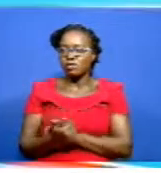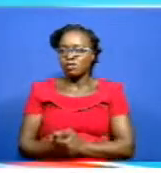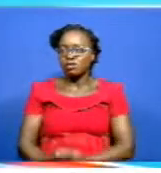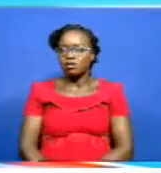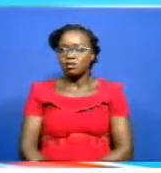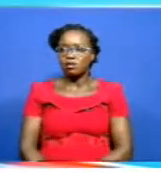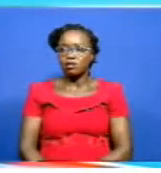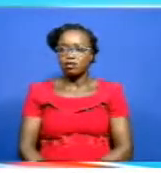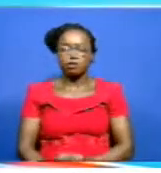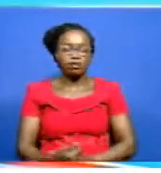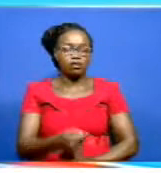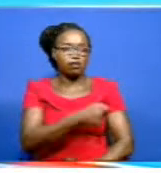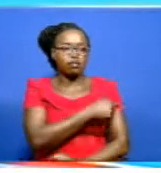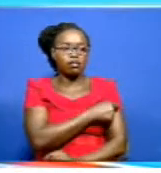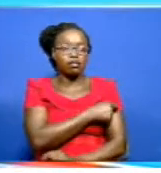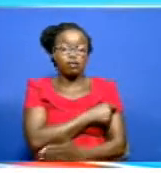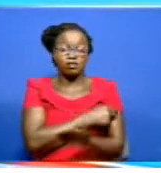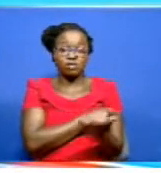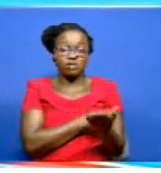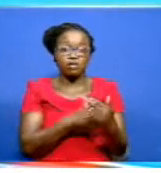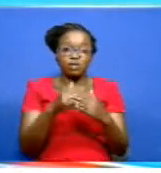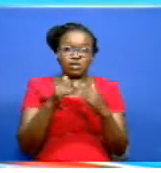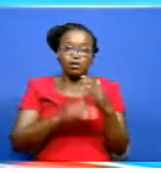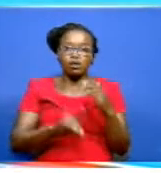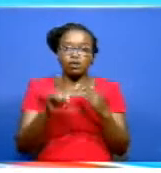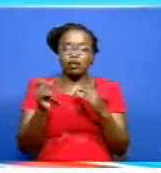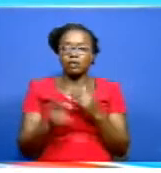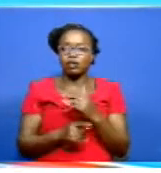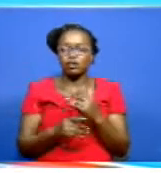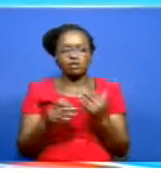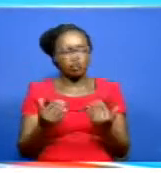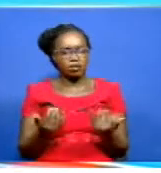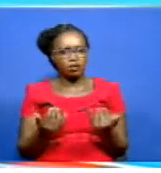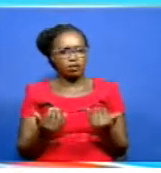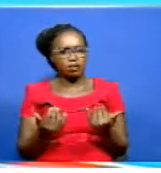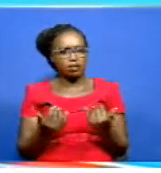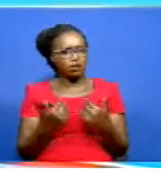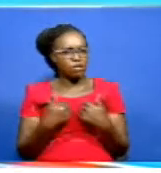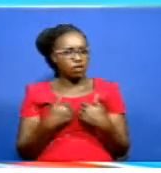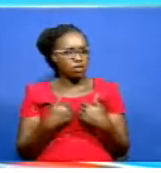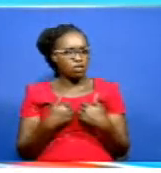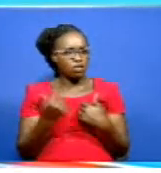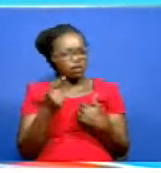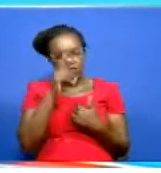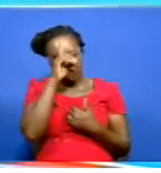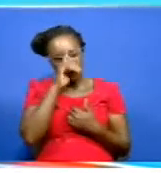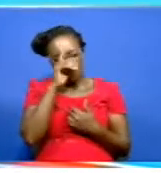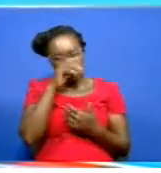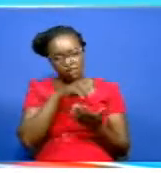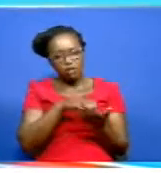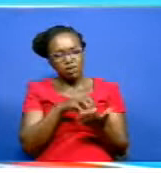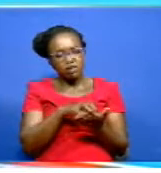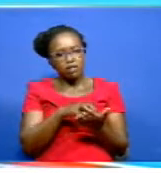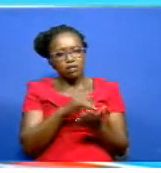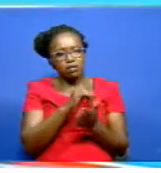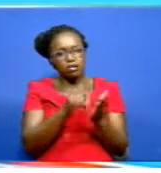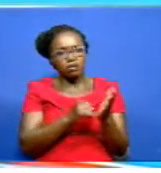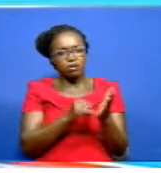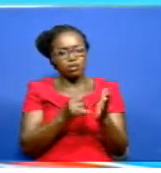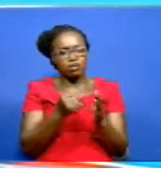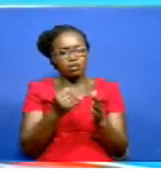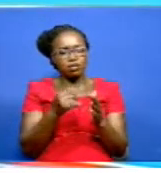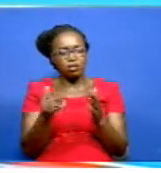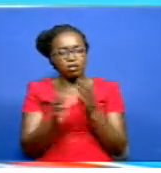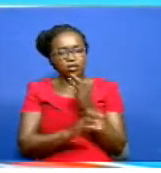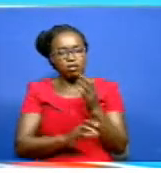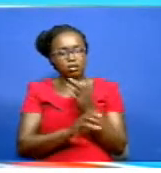Yes, the vaccine has been in the country for less than a month now. Have we had any serious cases, just like we have seen in other